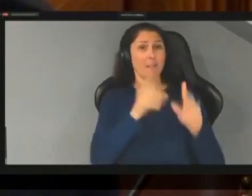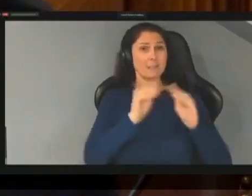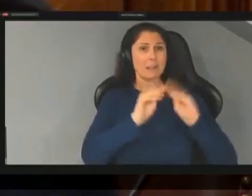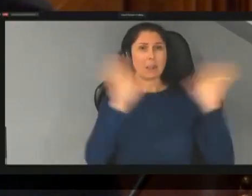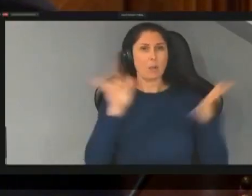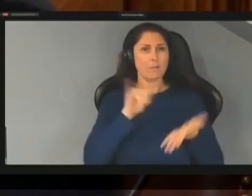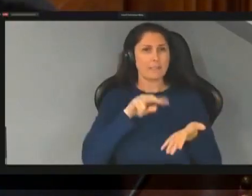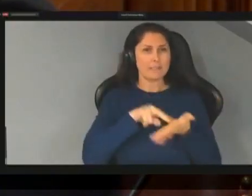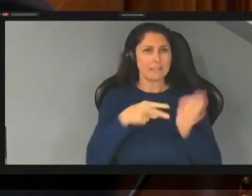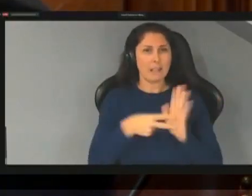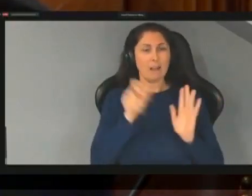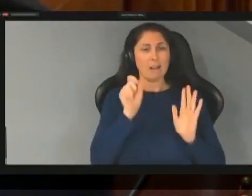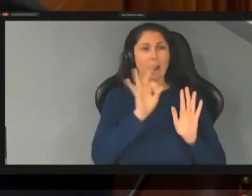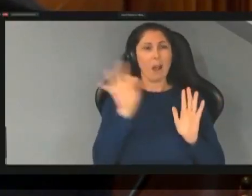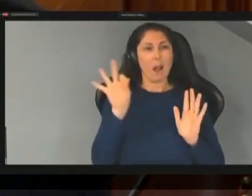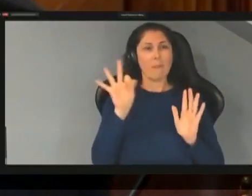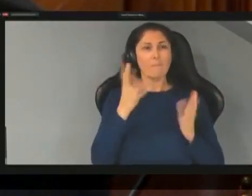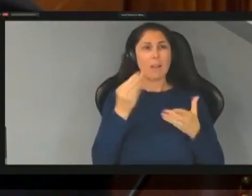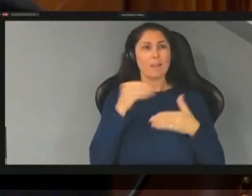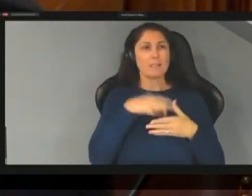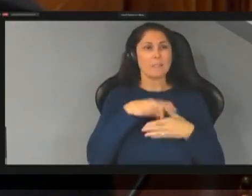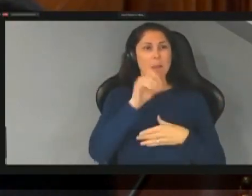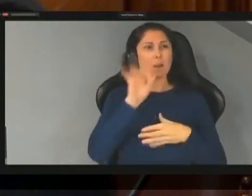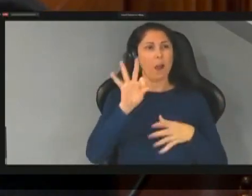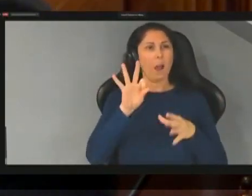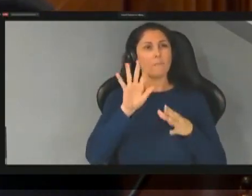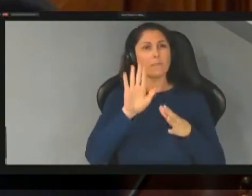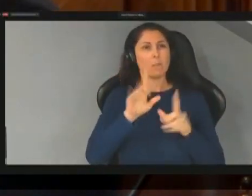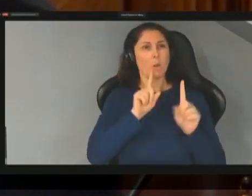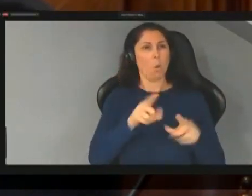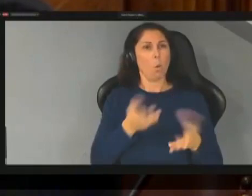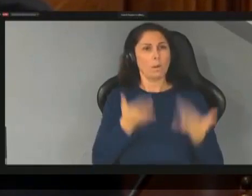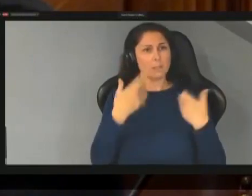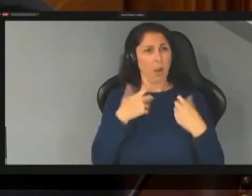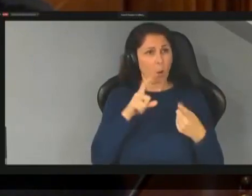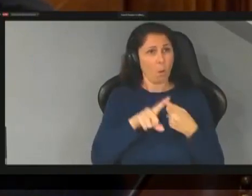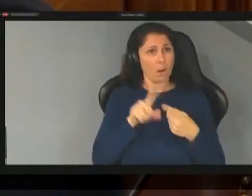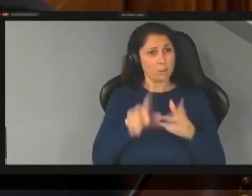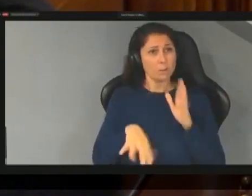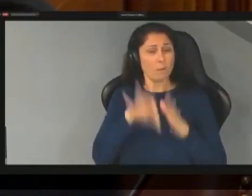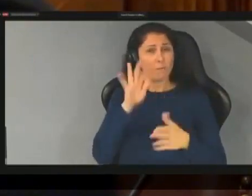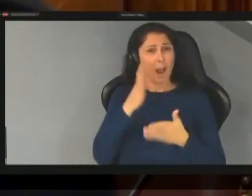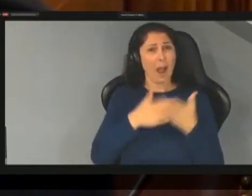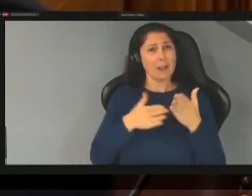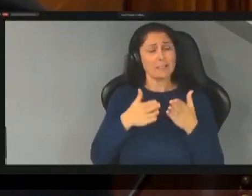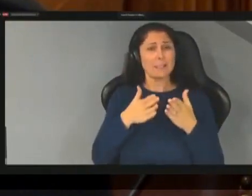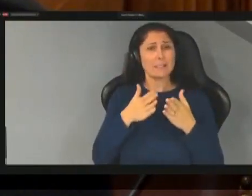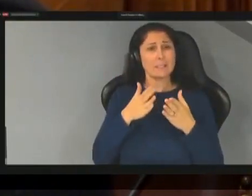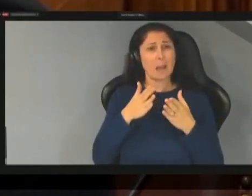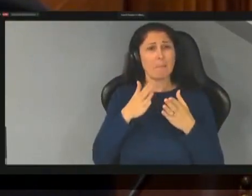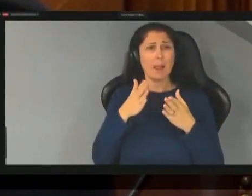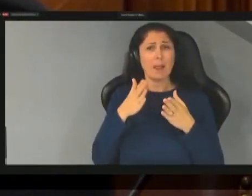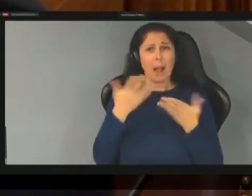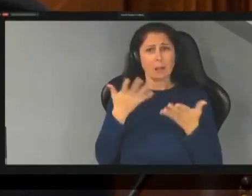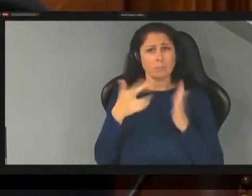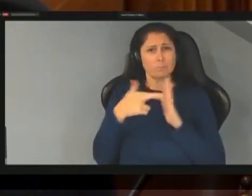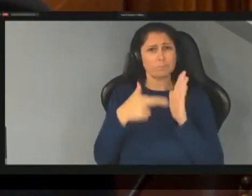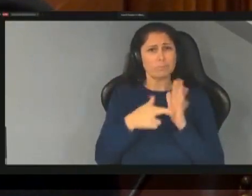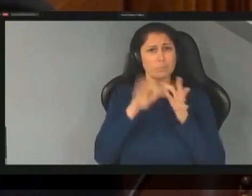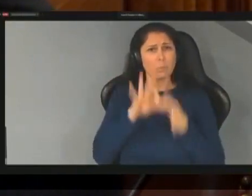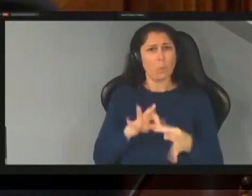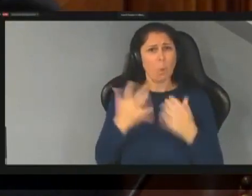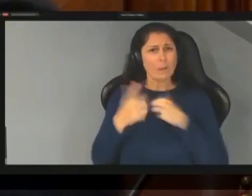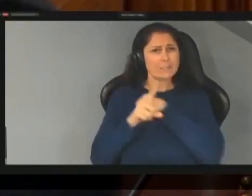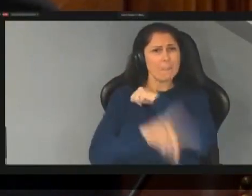intent of and the spirit of the ordinance was. And I'd like to find some guardrails around what is the penalty that a developer has to